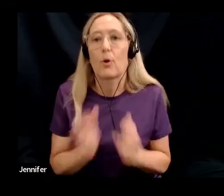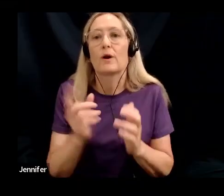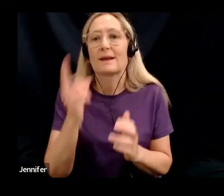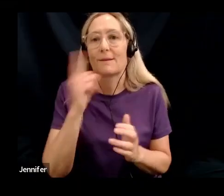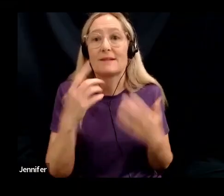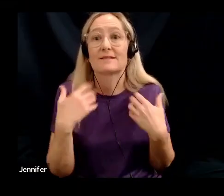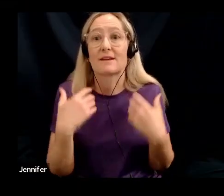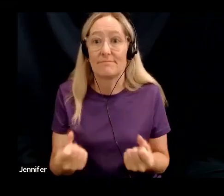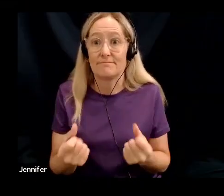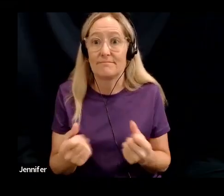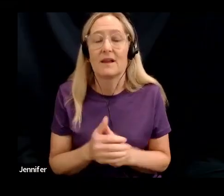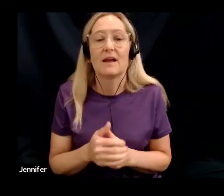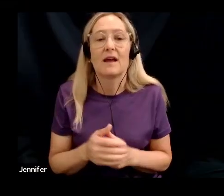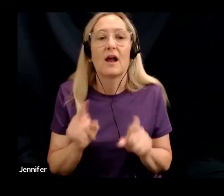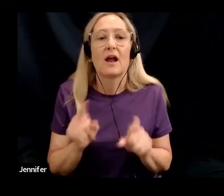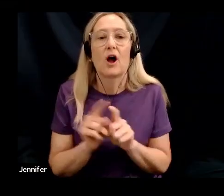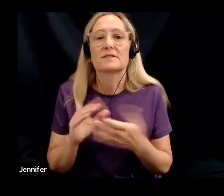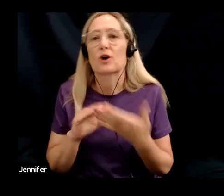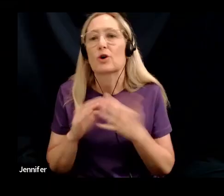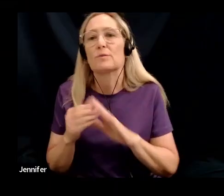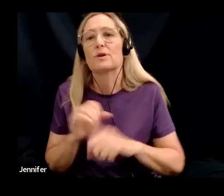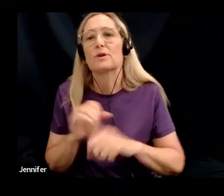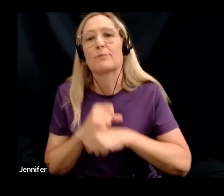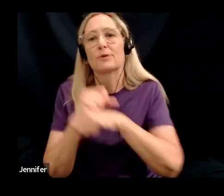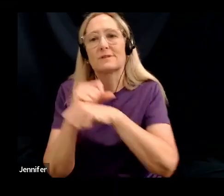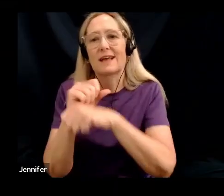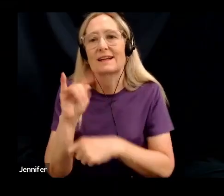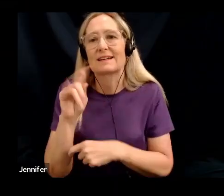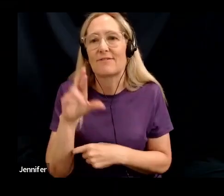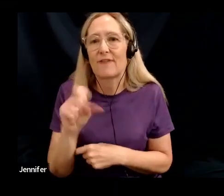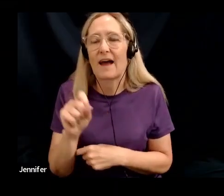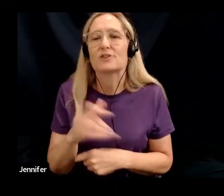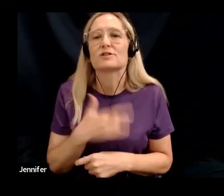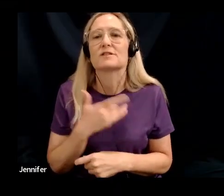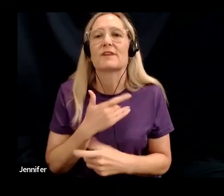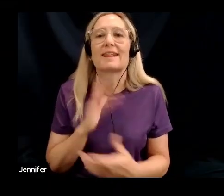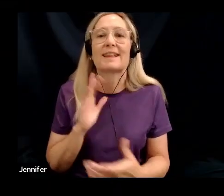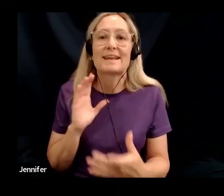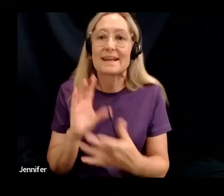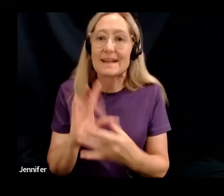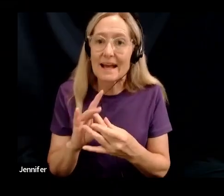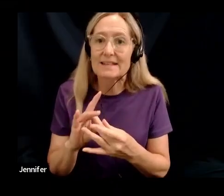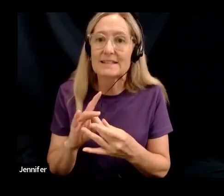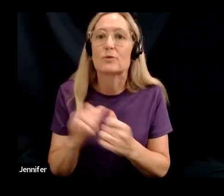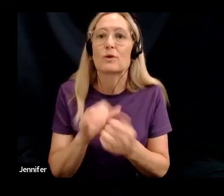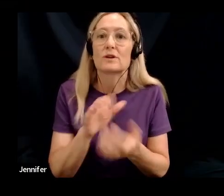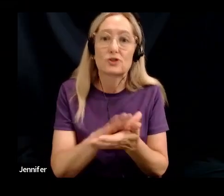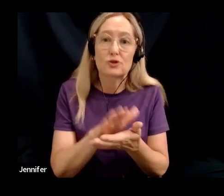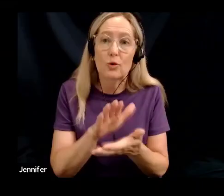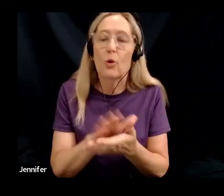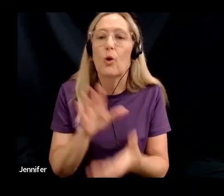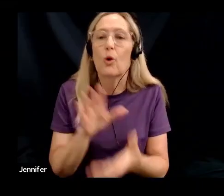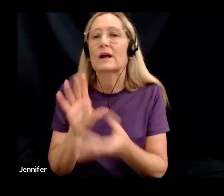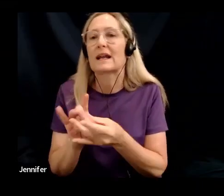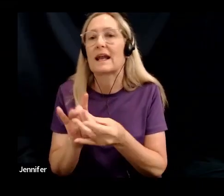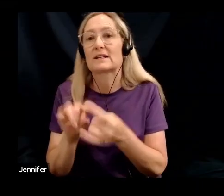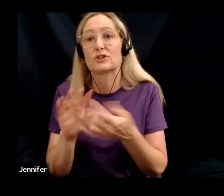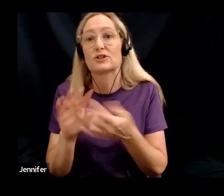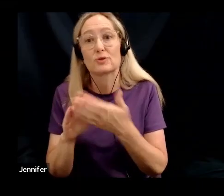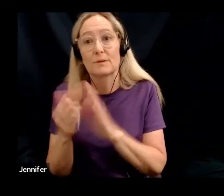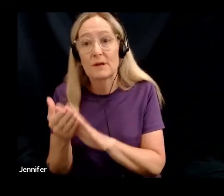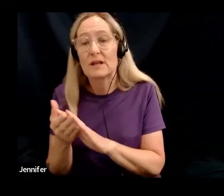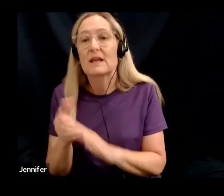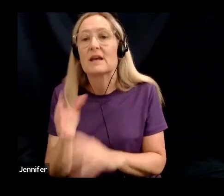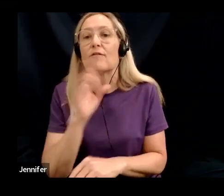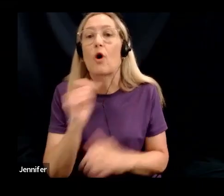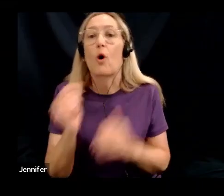well-being. And then community protective factors. So these are things like feeling connected to school or community. Maybe for